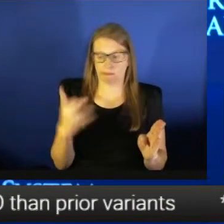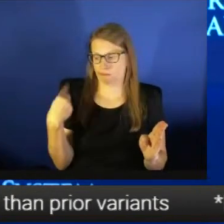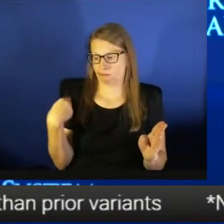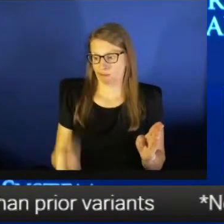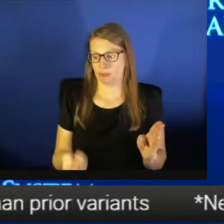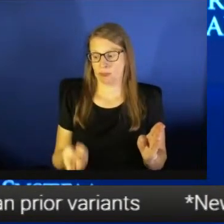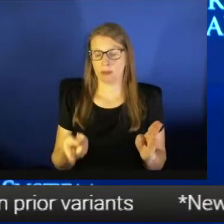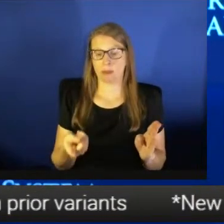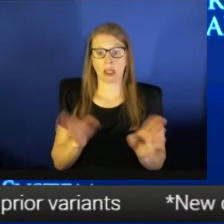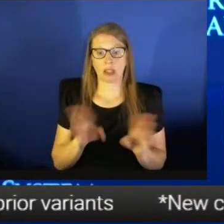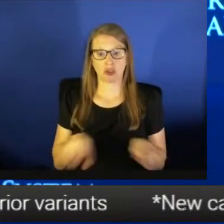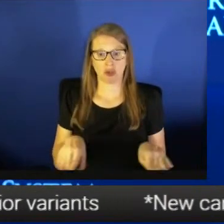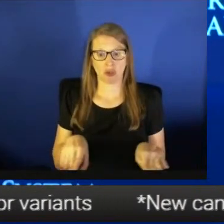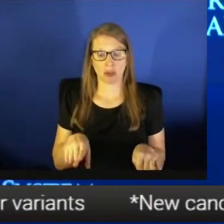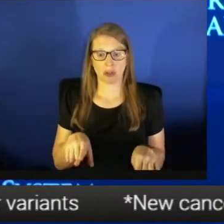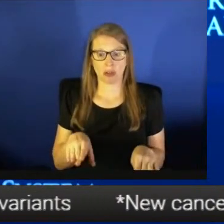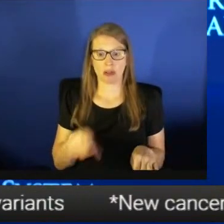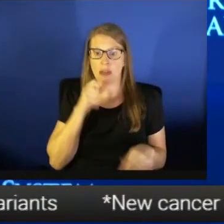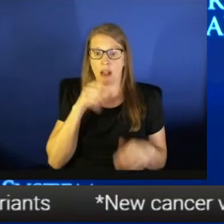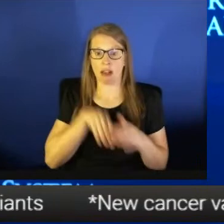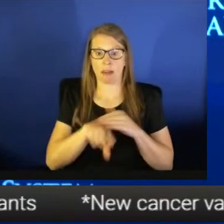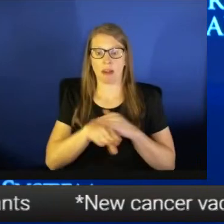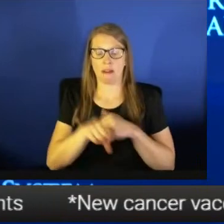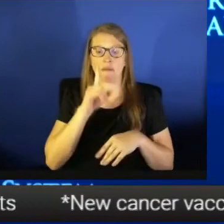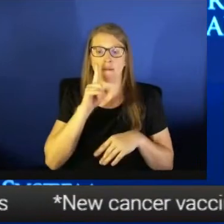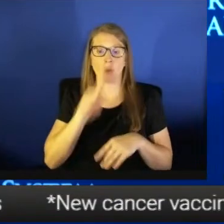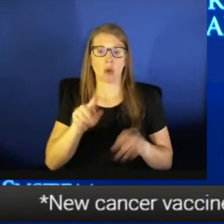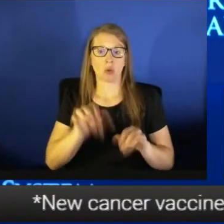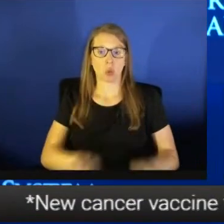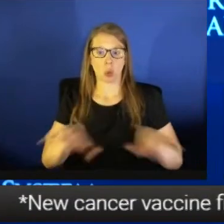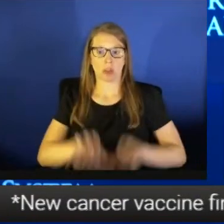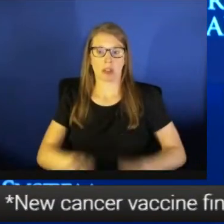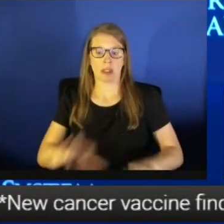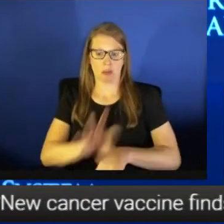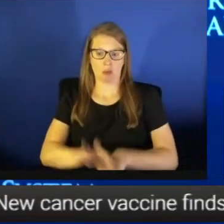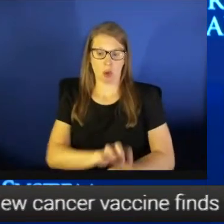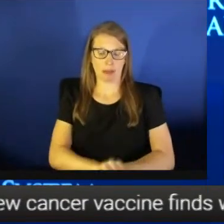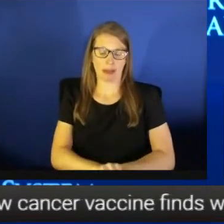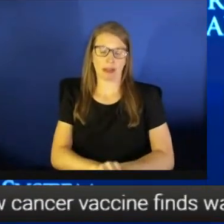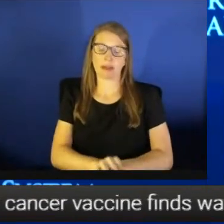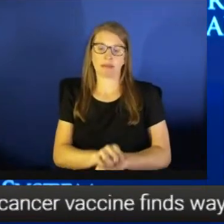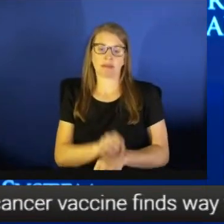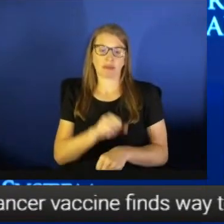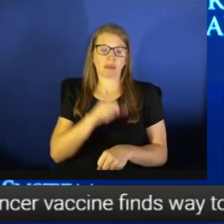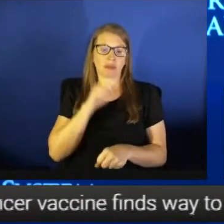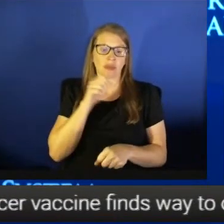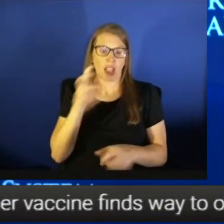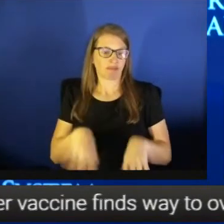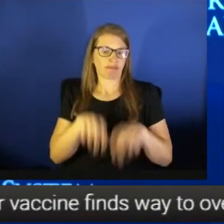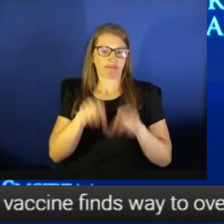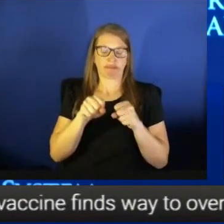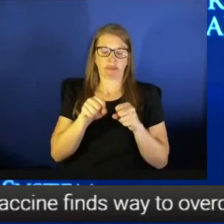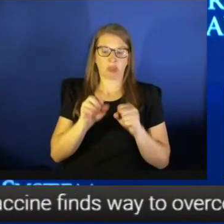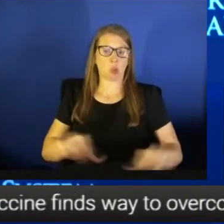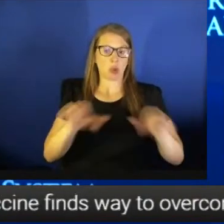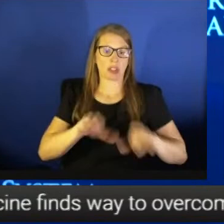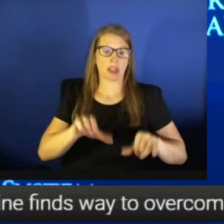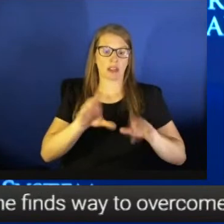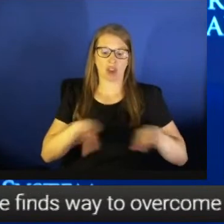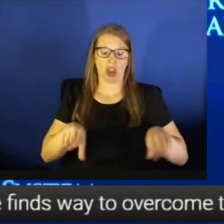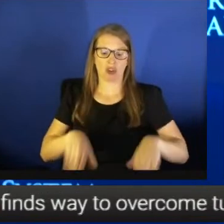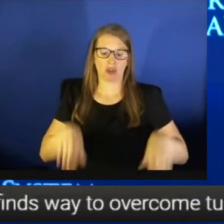children not coming in for the routine appointments and not getting the routine childhood vaccinations. So